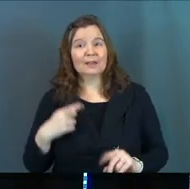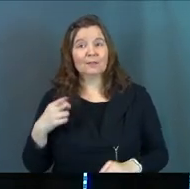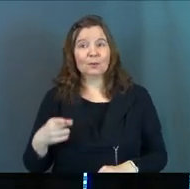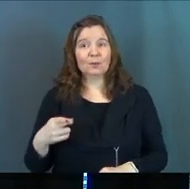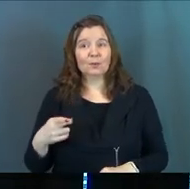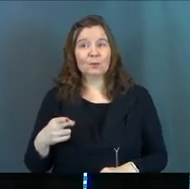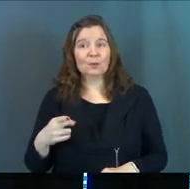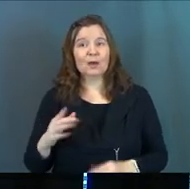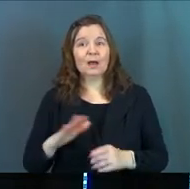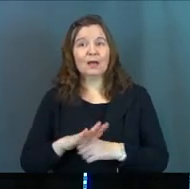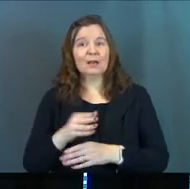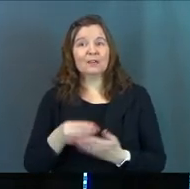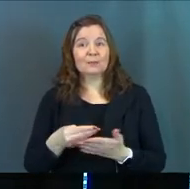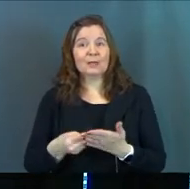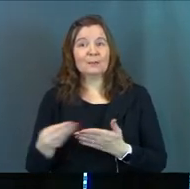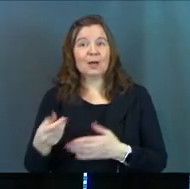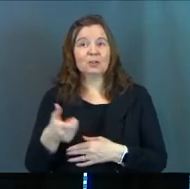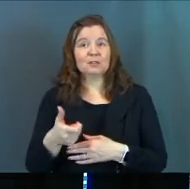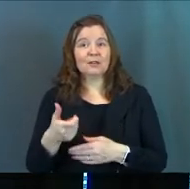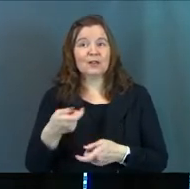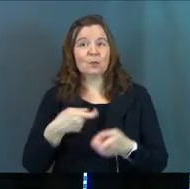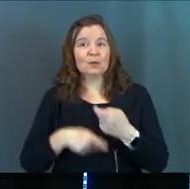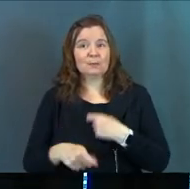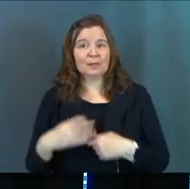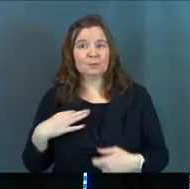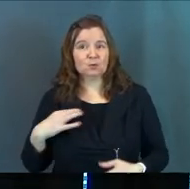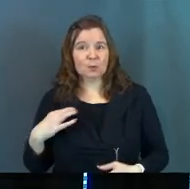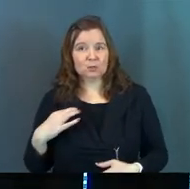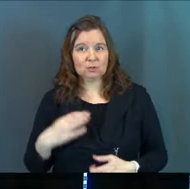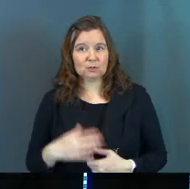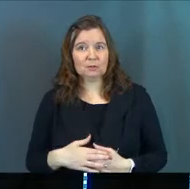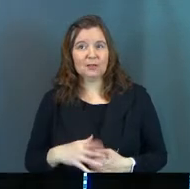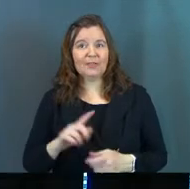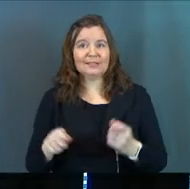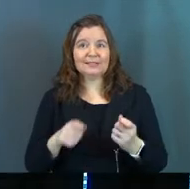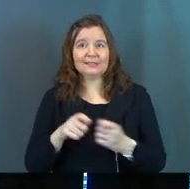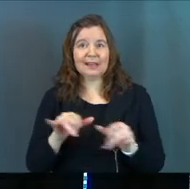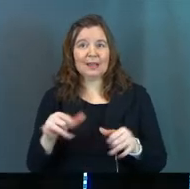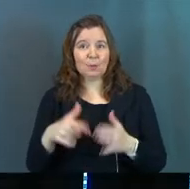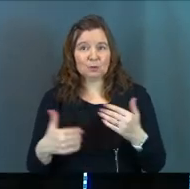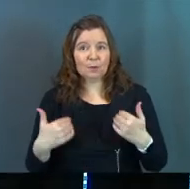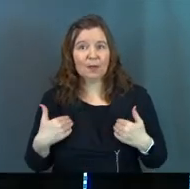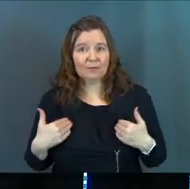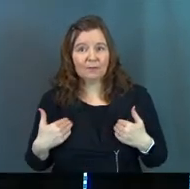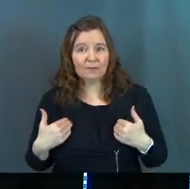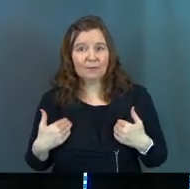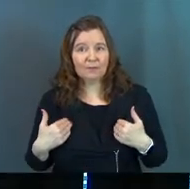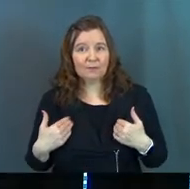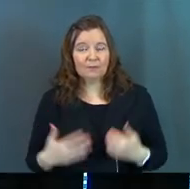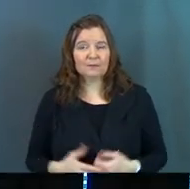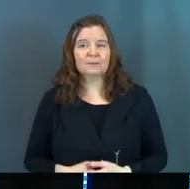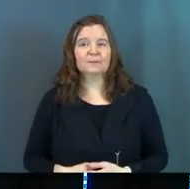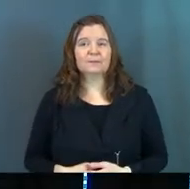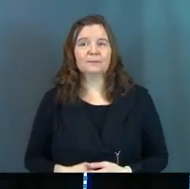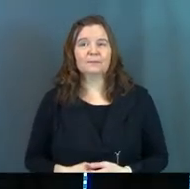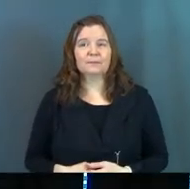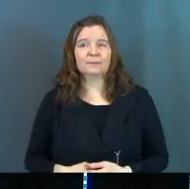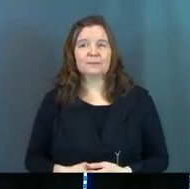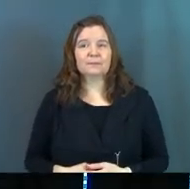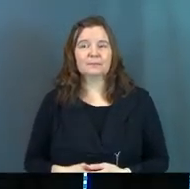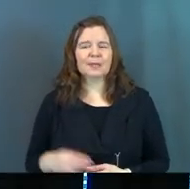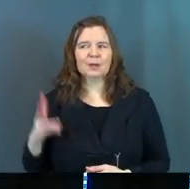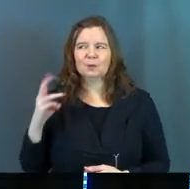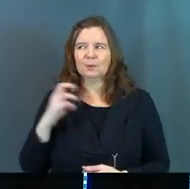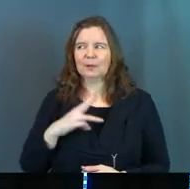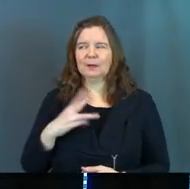you enough money to buy yourself a replacement sweatshirt that's exactly like what you have. And it